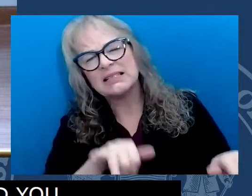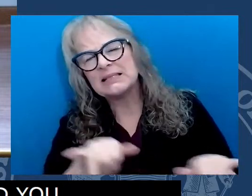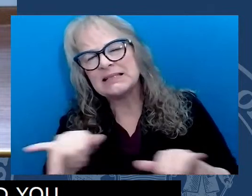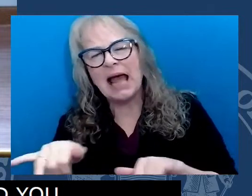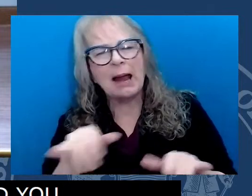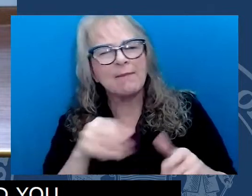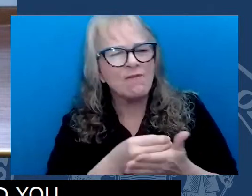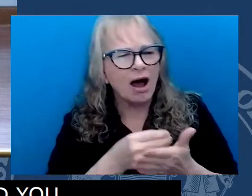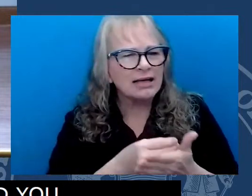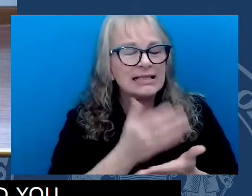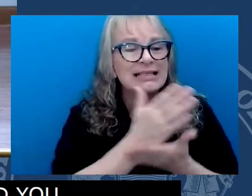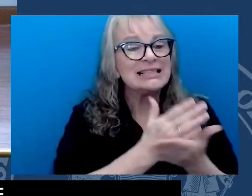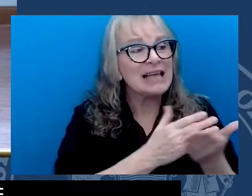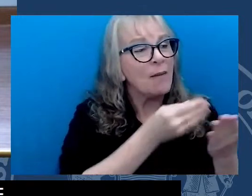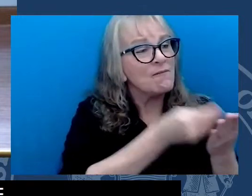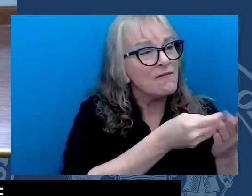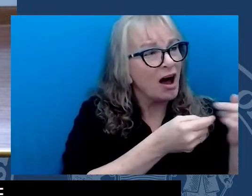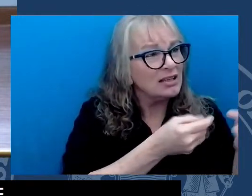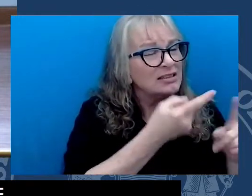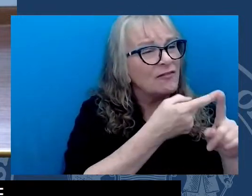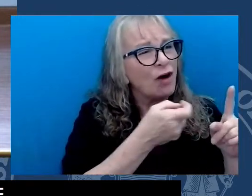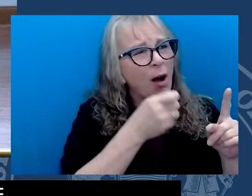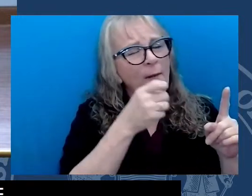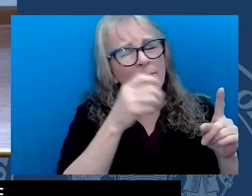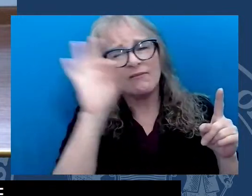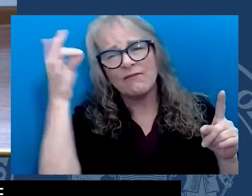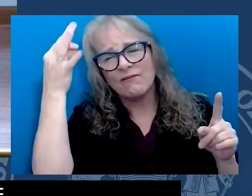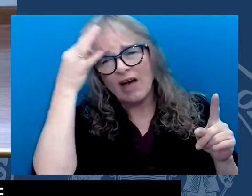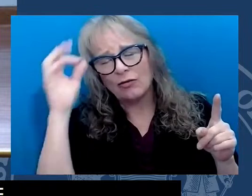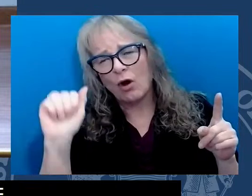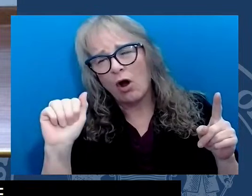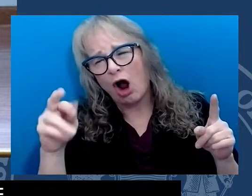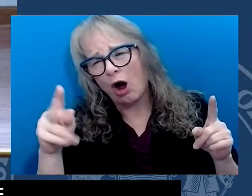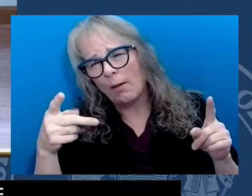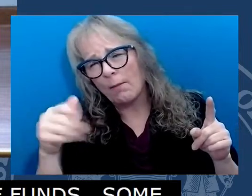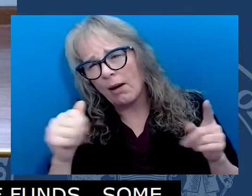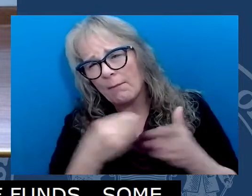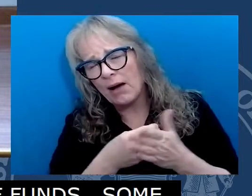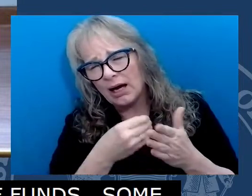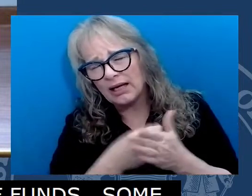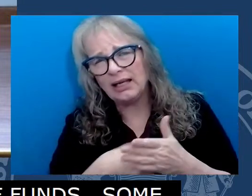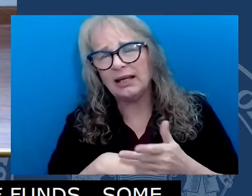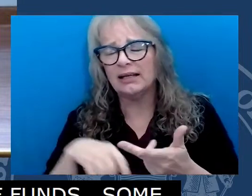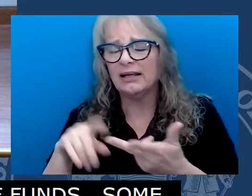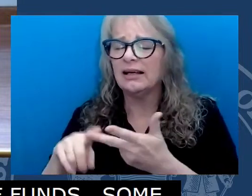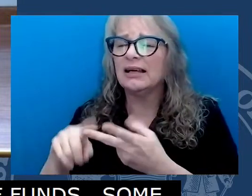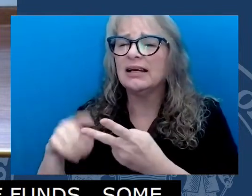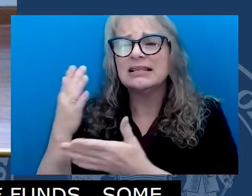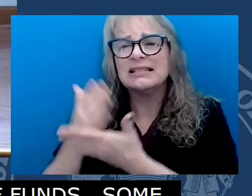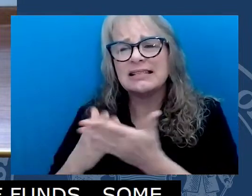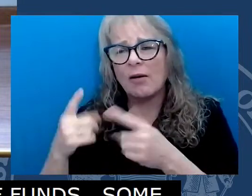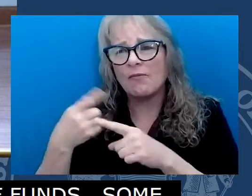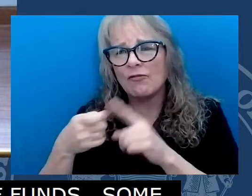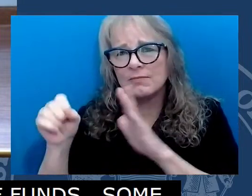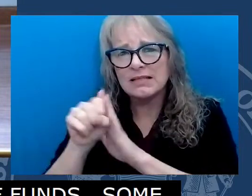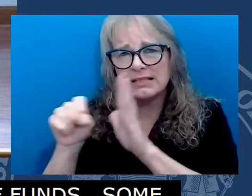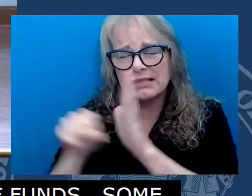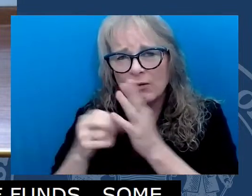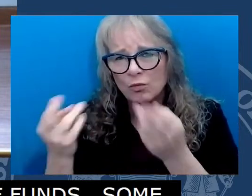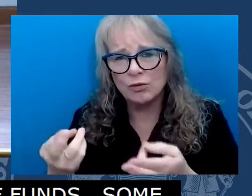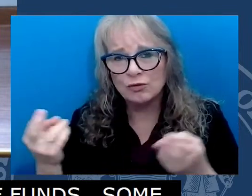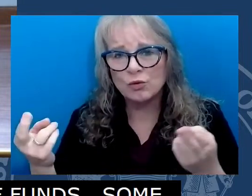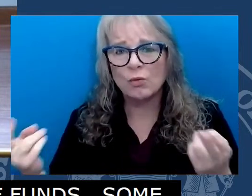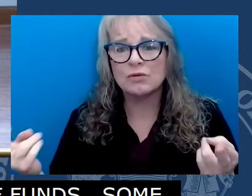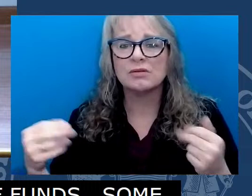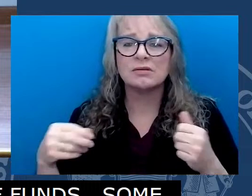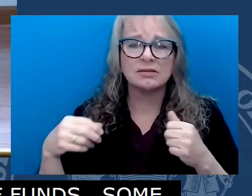of it is coming from the federal ARPA money, and some of it is coming from state resources. You know, some